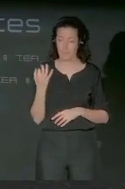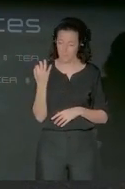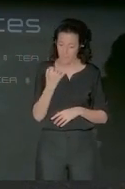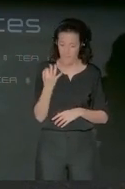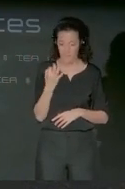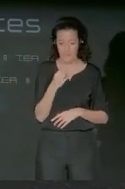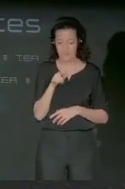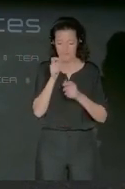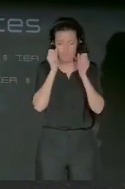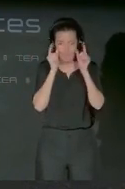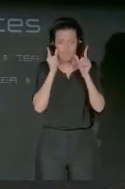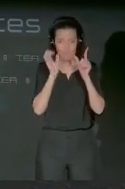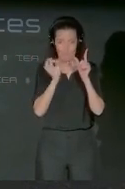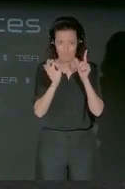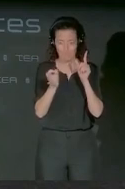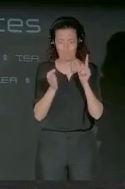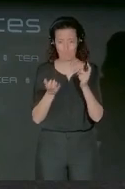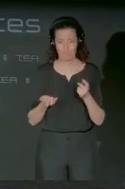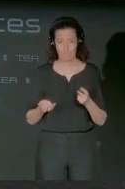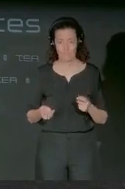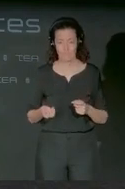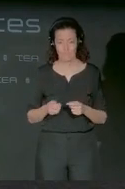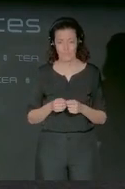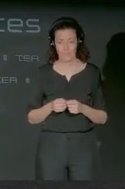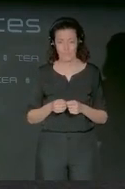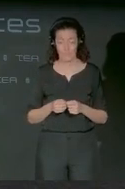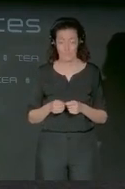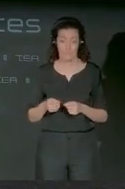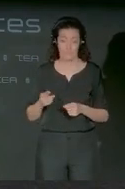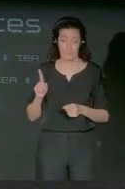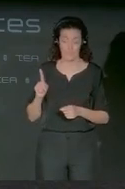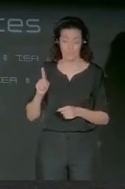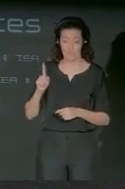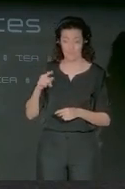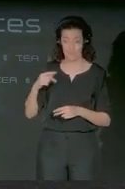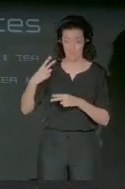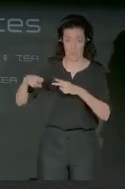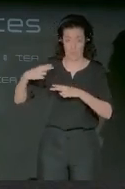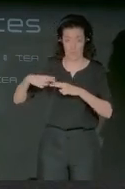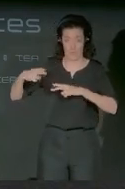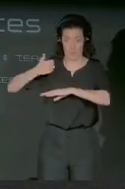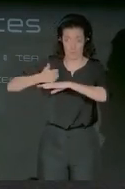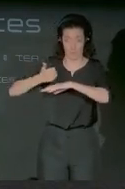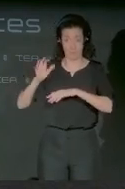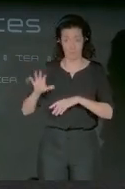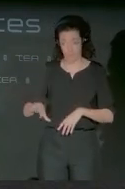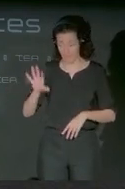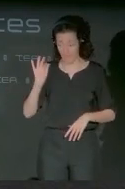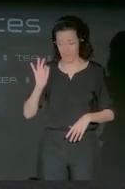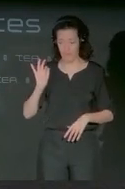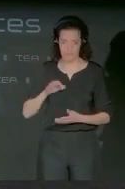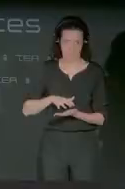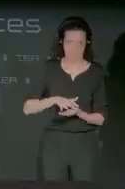decisions aiming at other parts of the business ecosystem also impact the video games